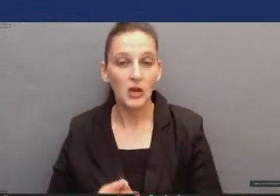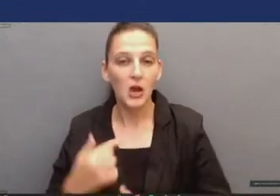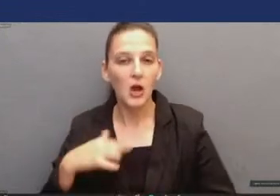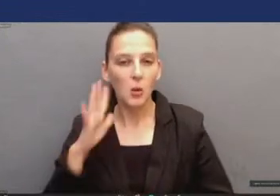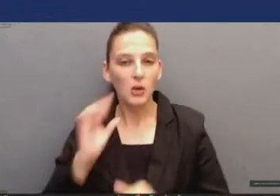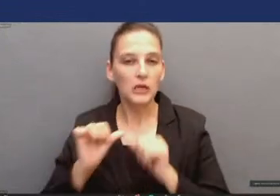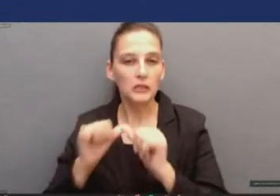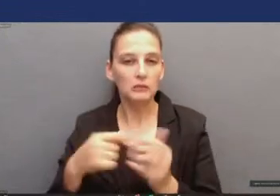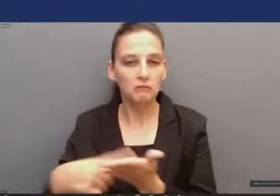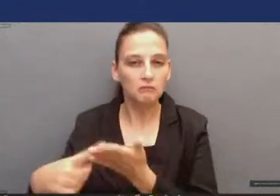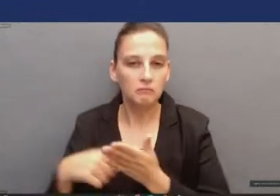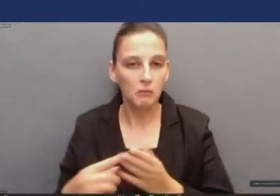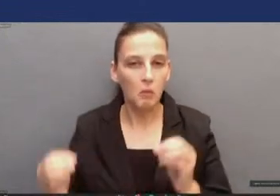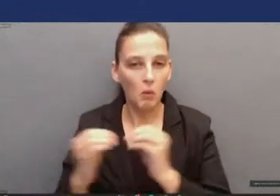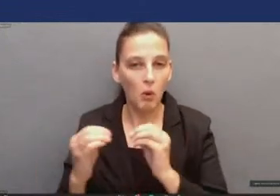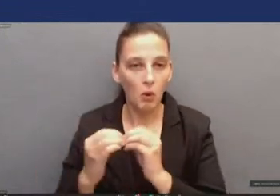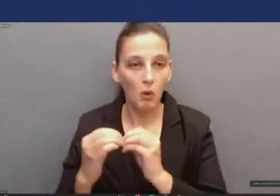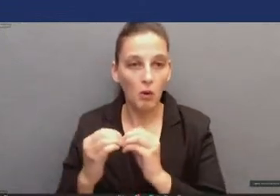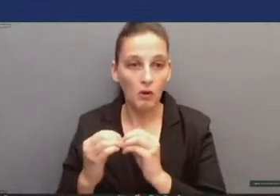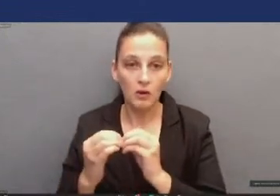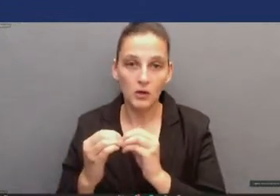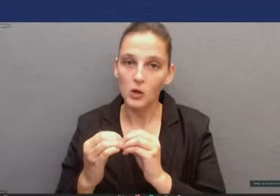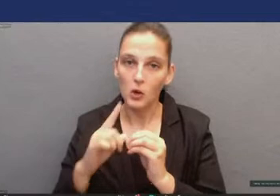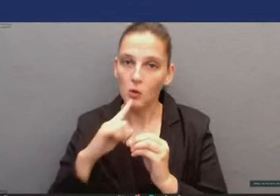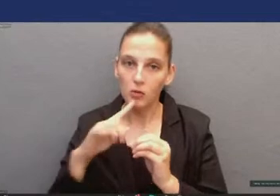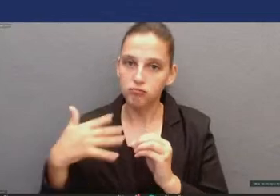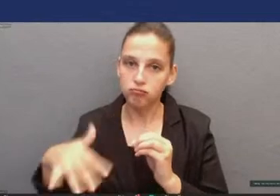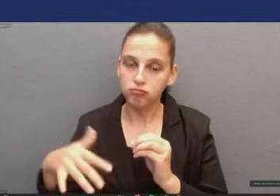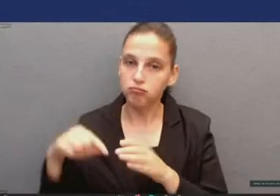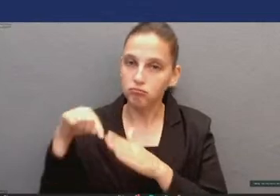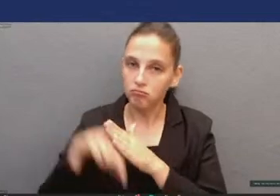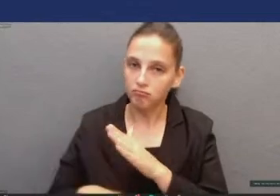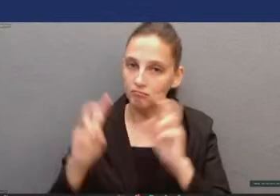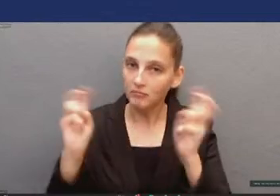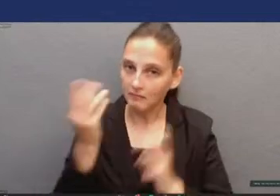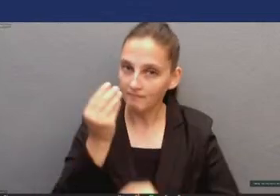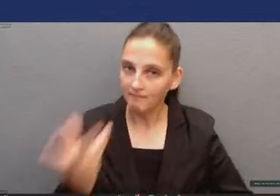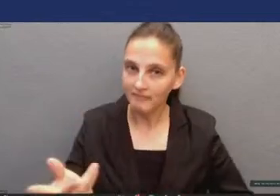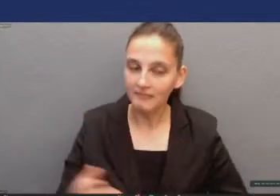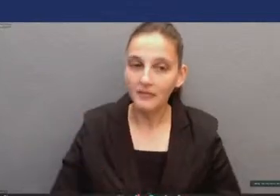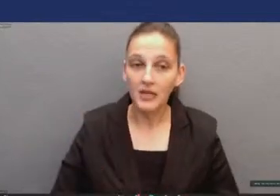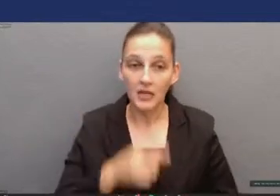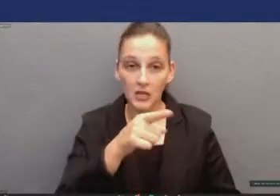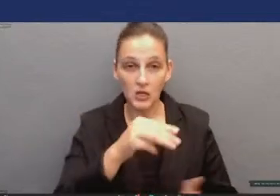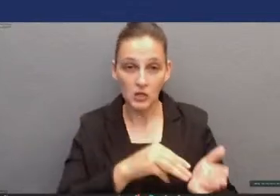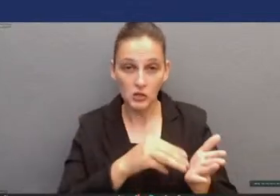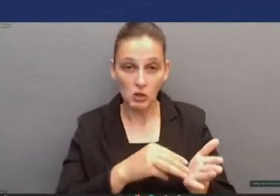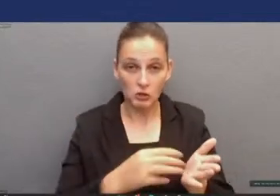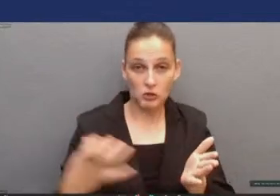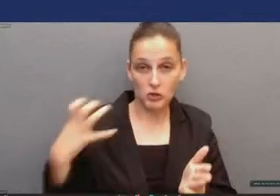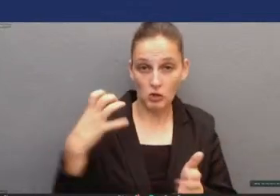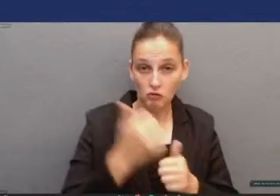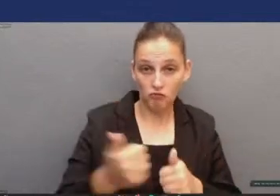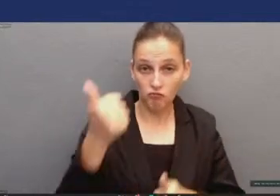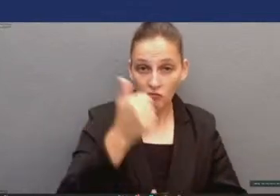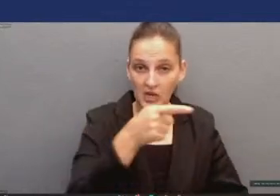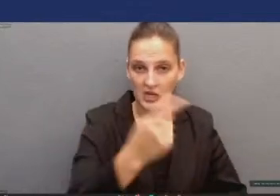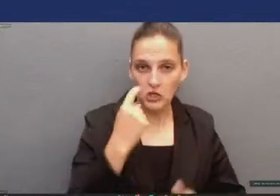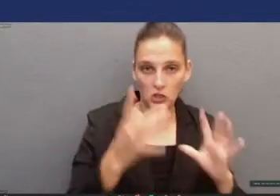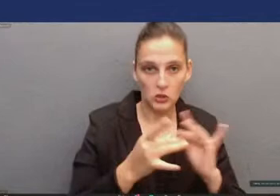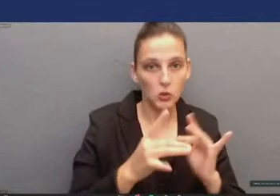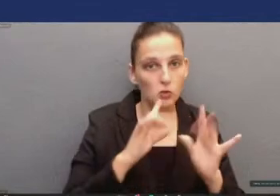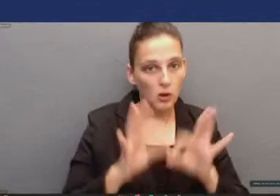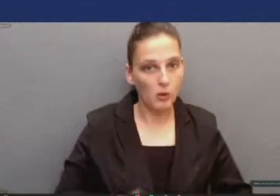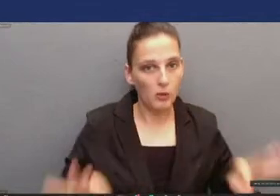today, taking on what is not a small topic, but as the Surgeon General also just pointed out, a really critical one for us at